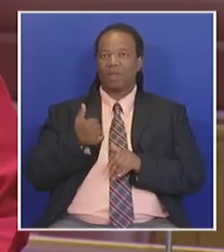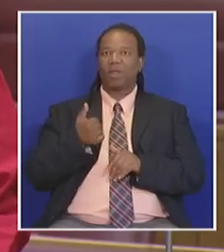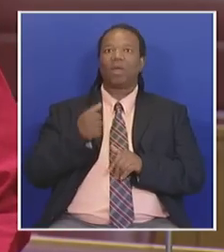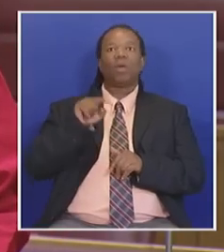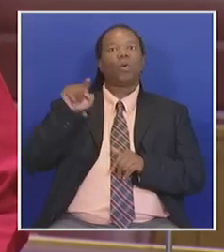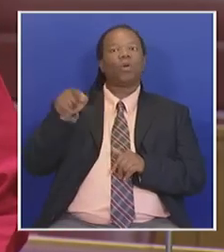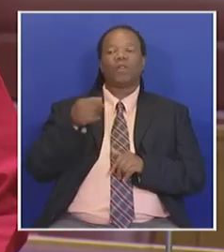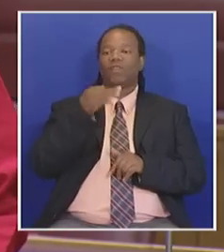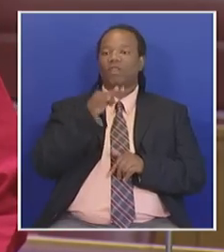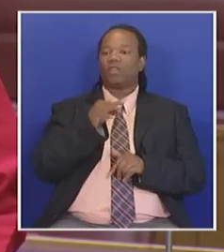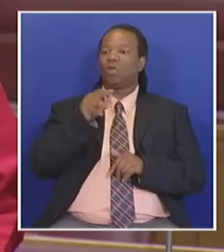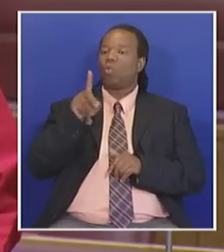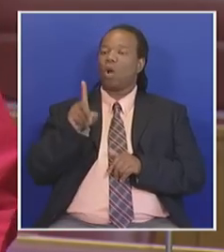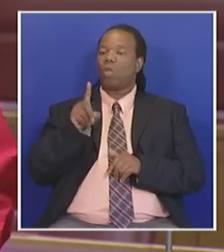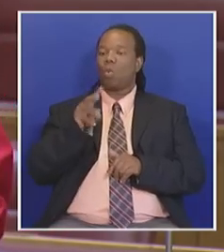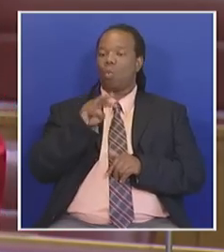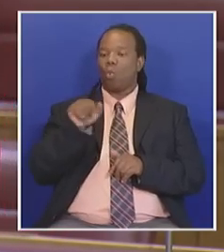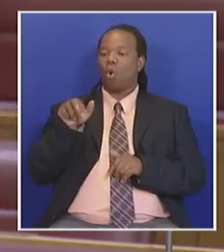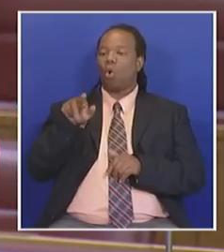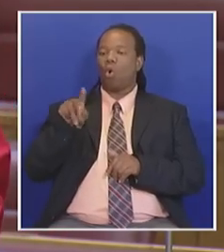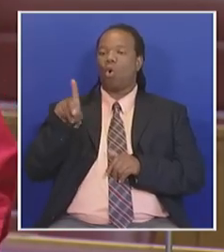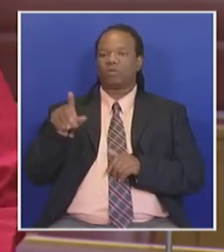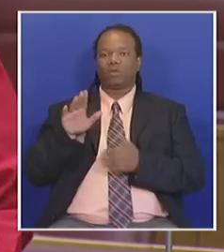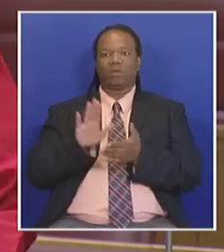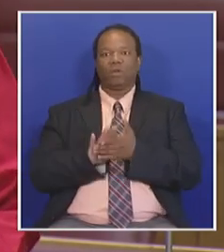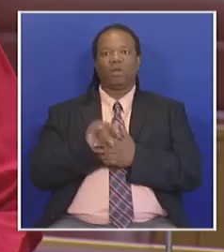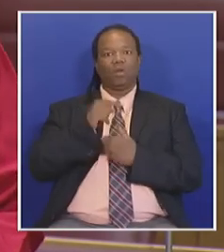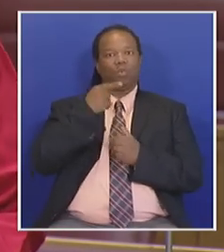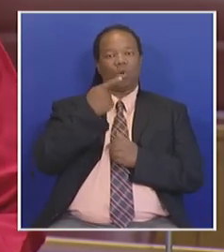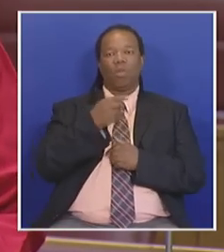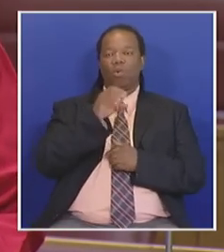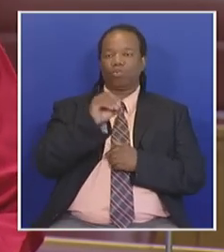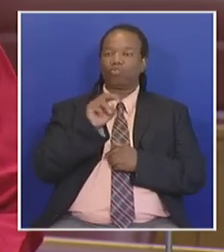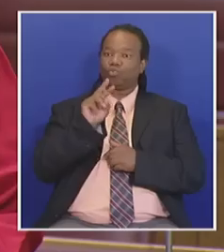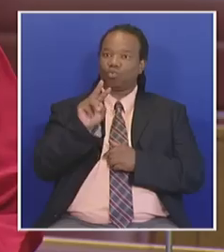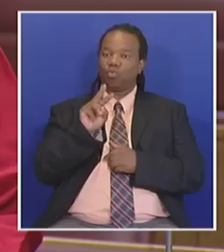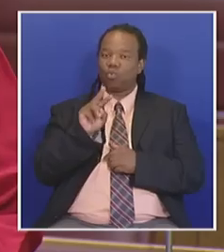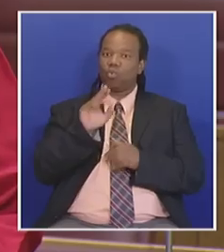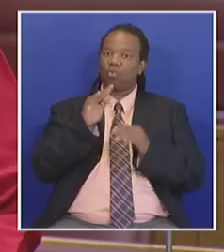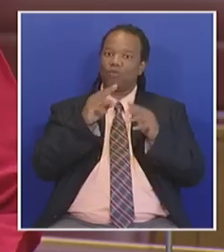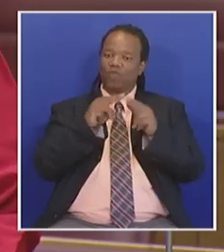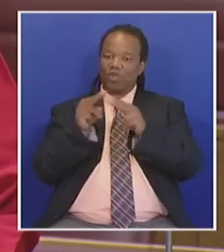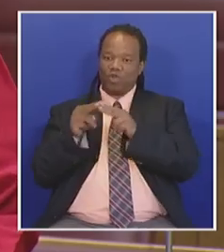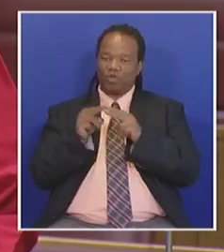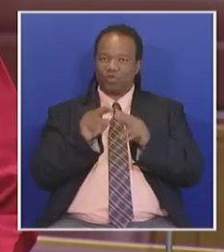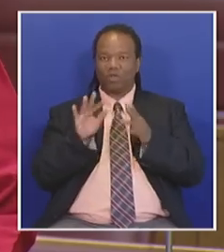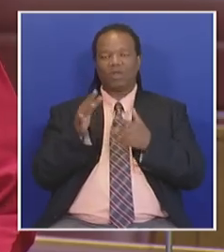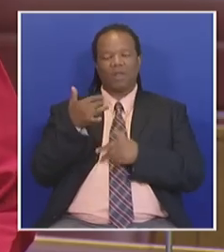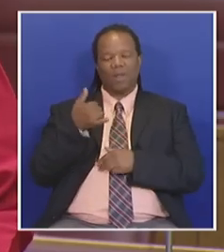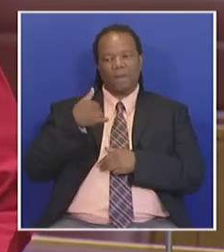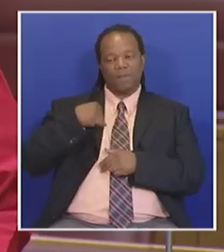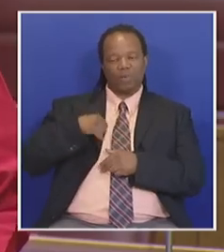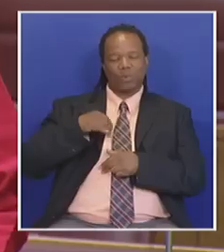2 urban areas, that is Mokwase and Madikwe. The House know that this municipality is one of the most